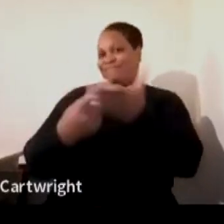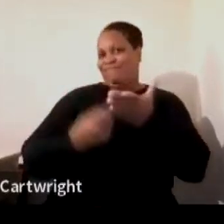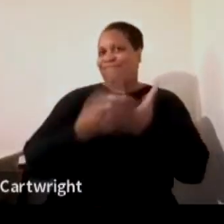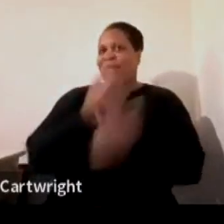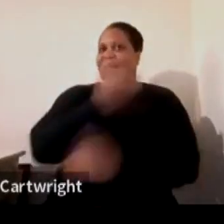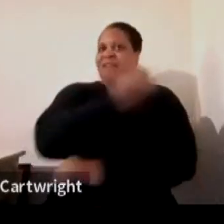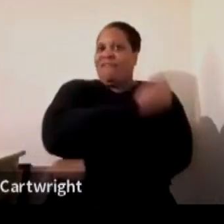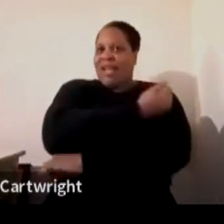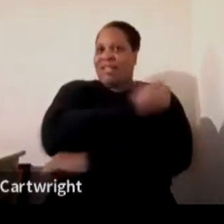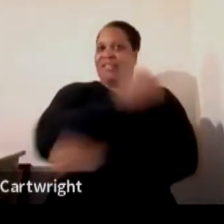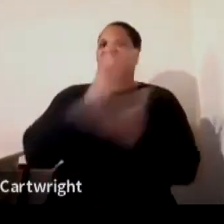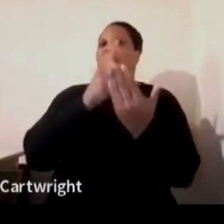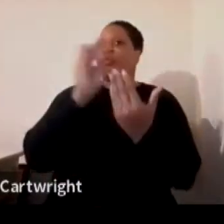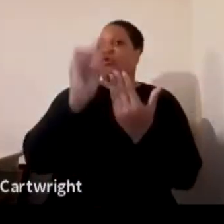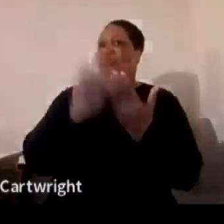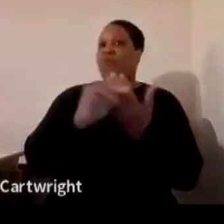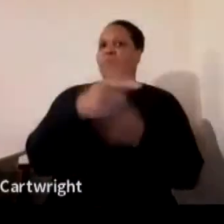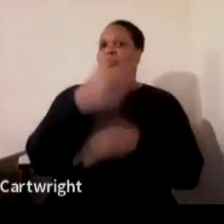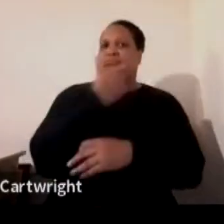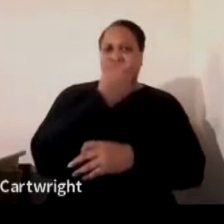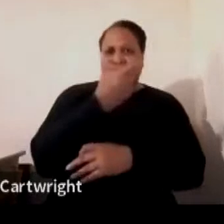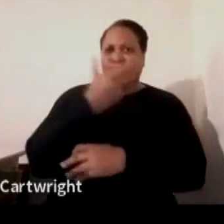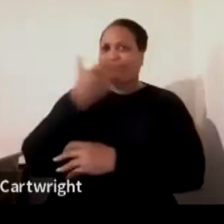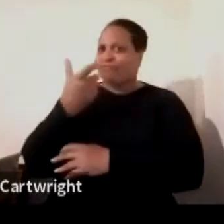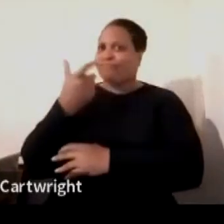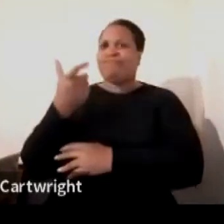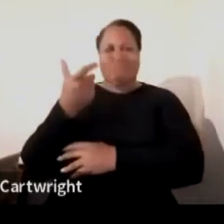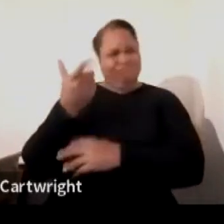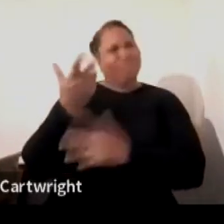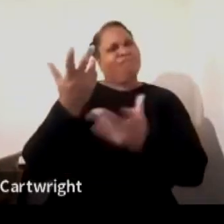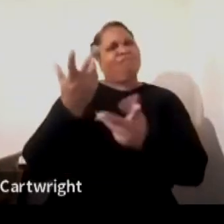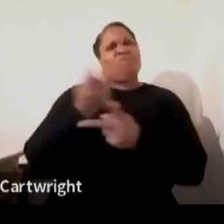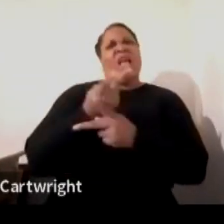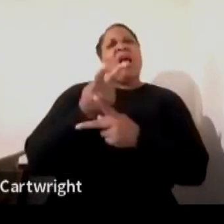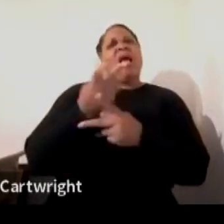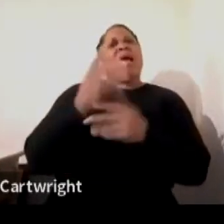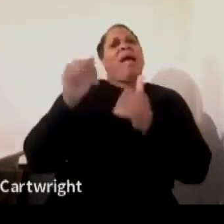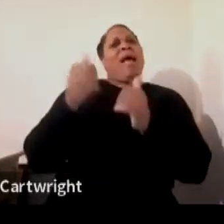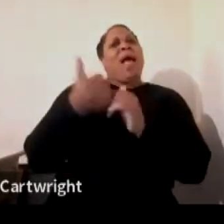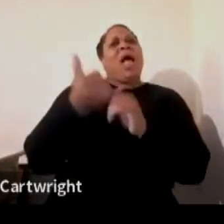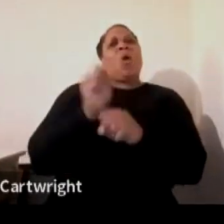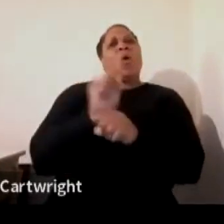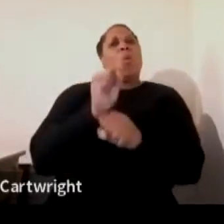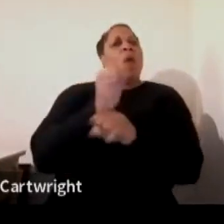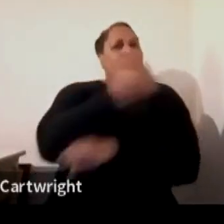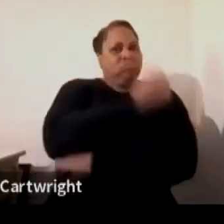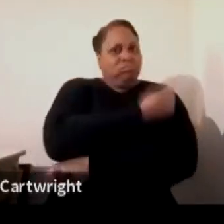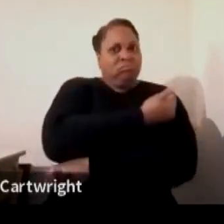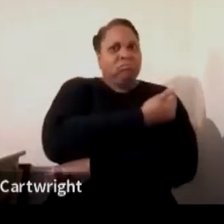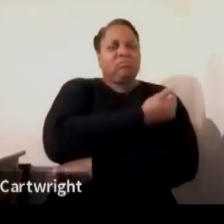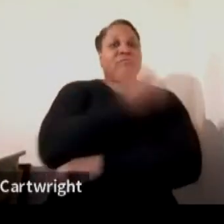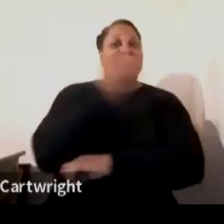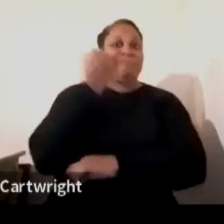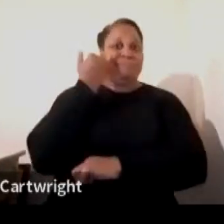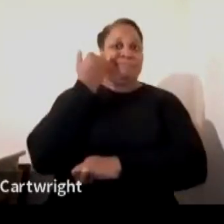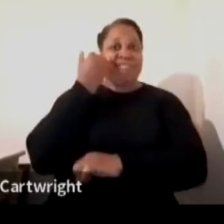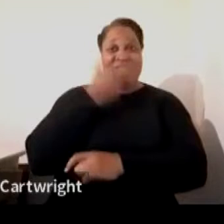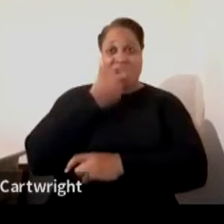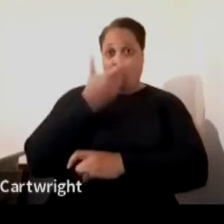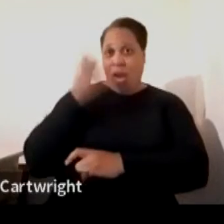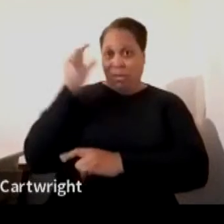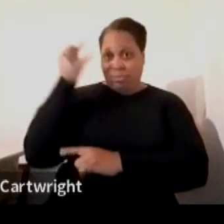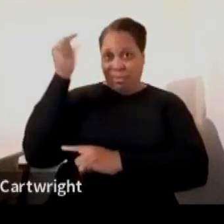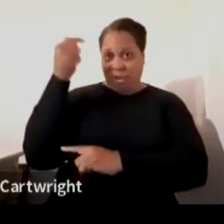for you as viewers to learn about how the COVID vaccine works. If you are watching on government's Facebook page,